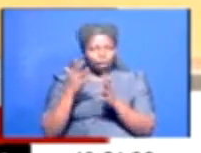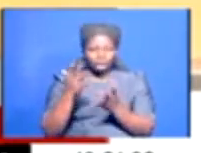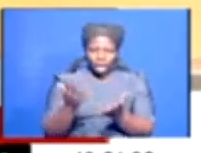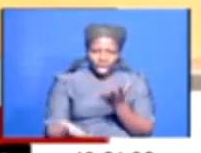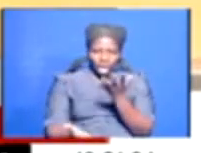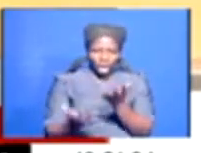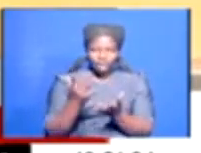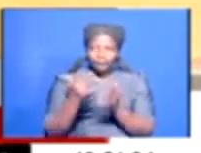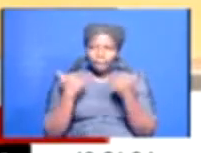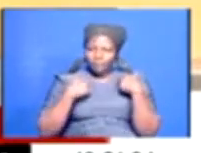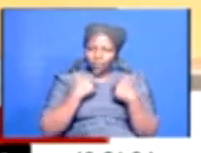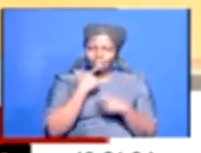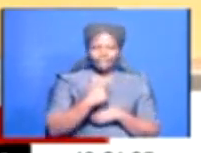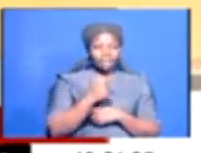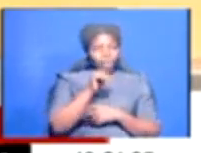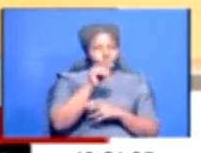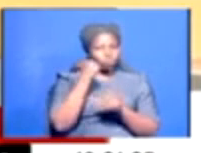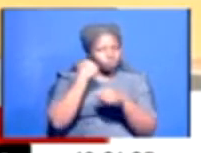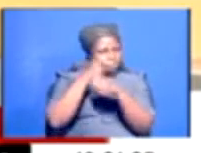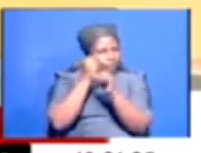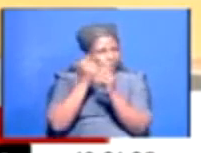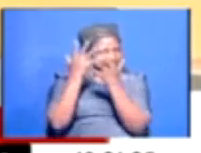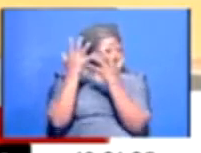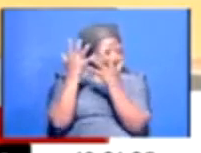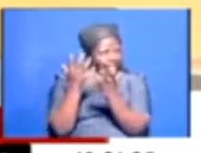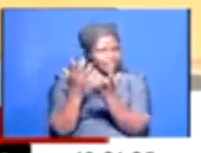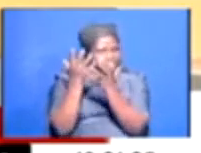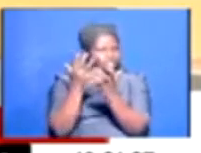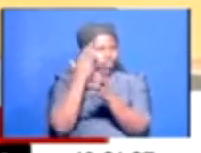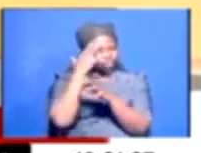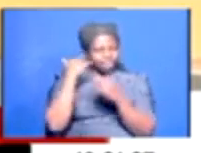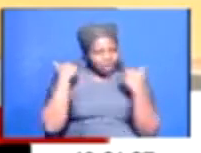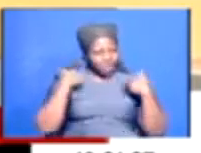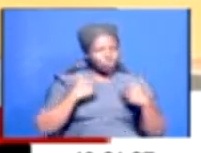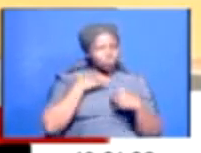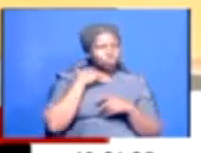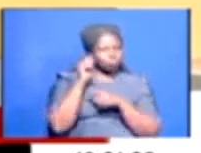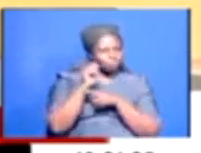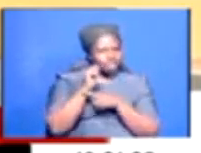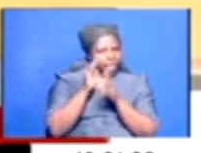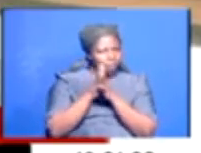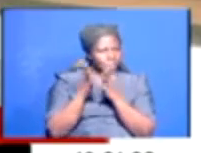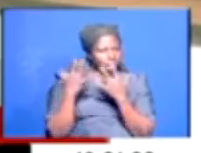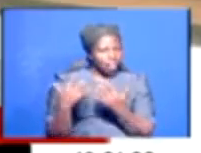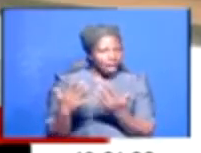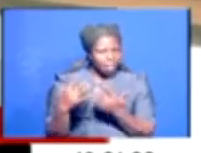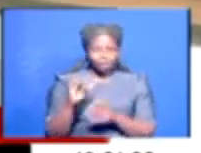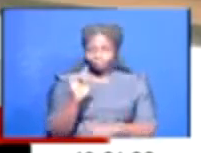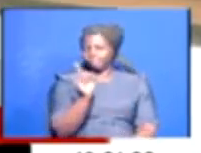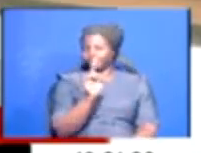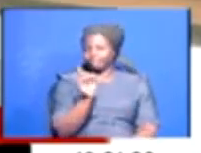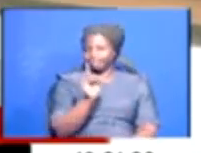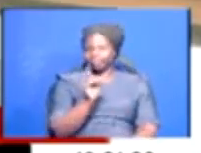one, because I didn't want to train with a light one. Yeah. How